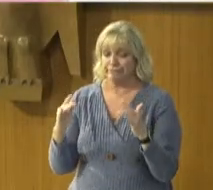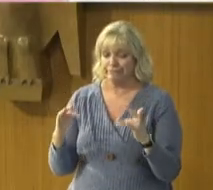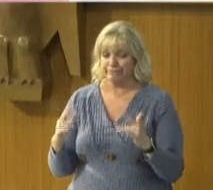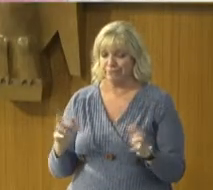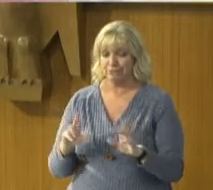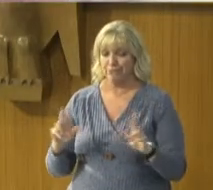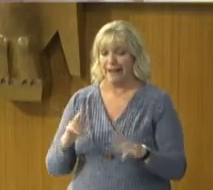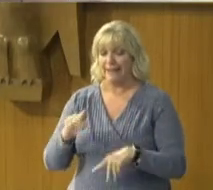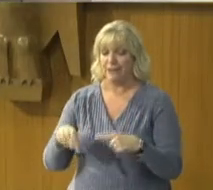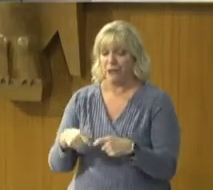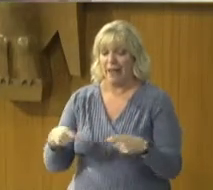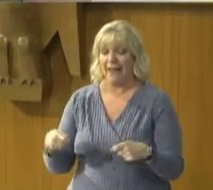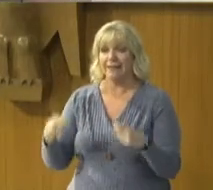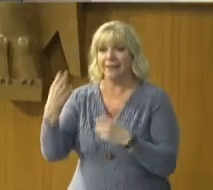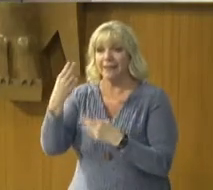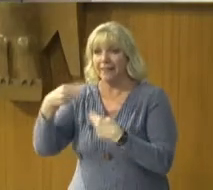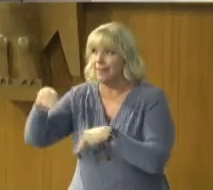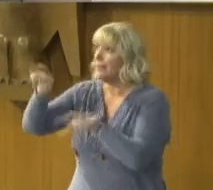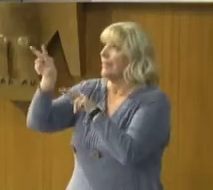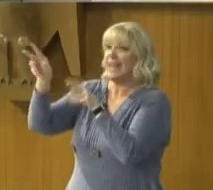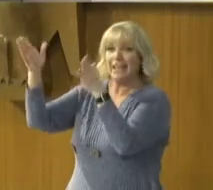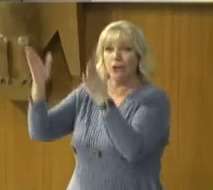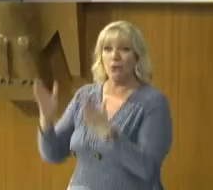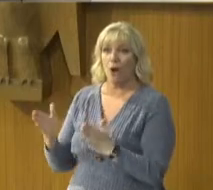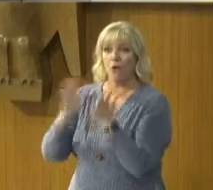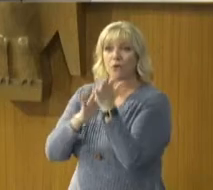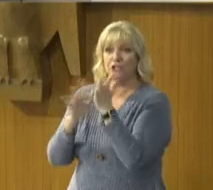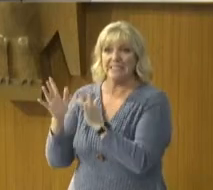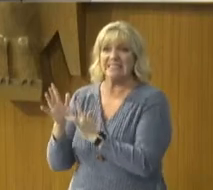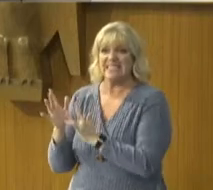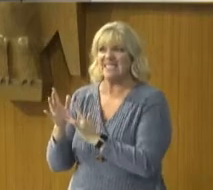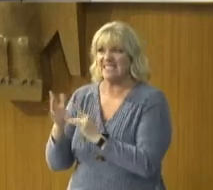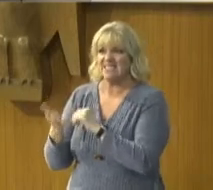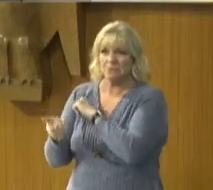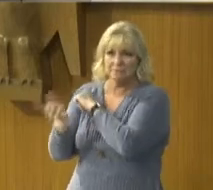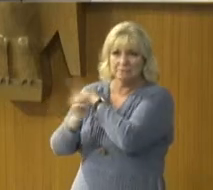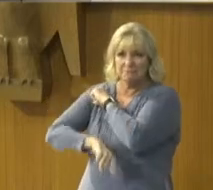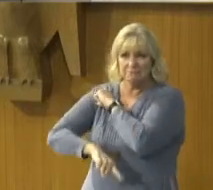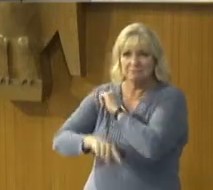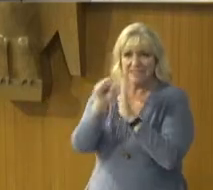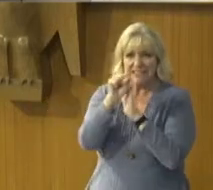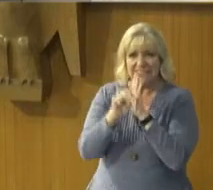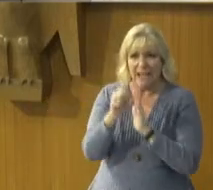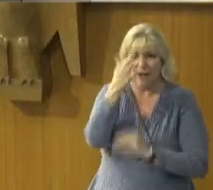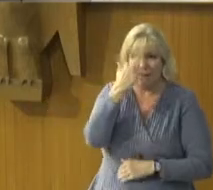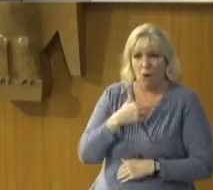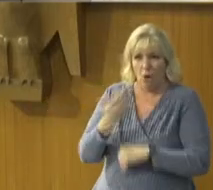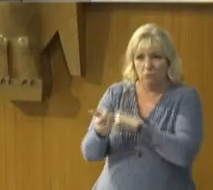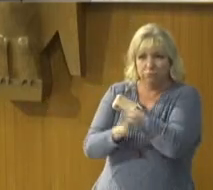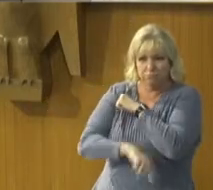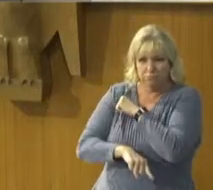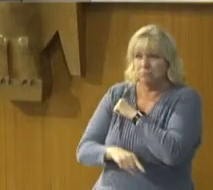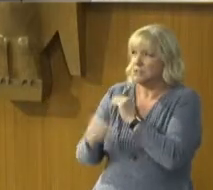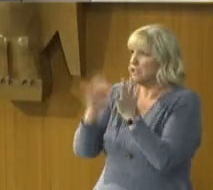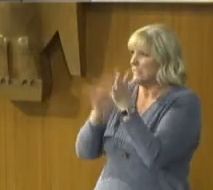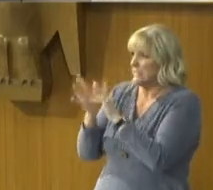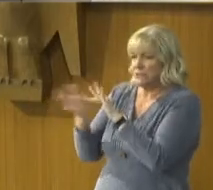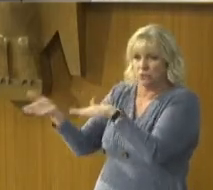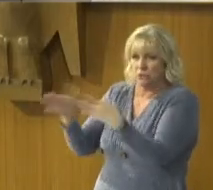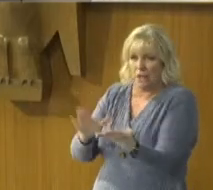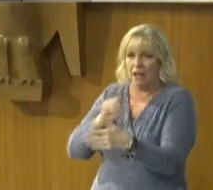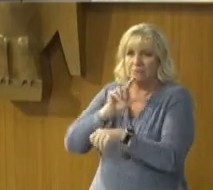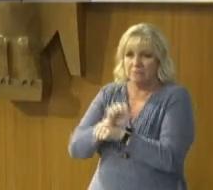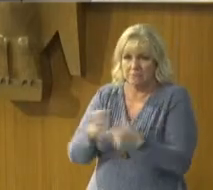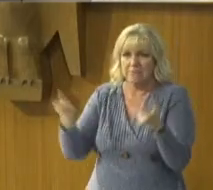hero of our tale, Jesus of Nazareth, was condemned by the state of Rome to die, which he did on the cross.